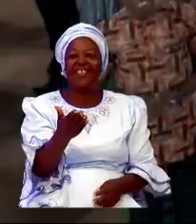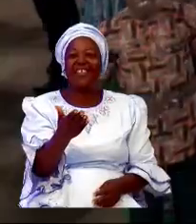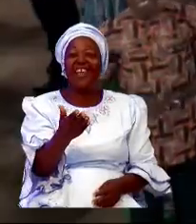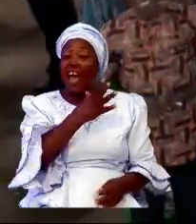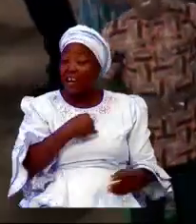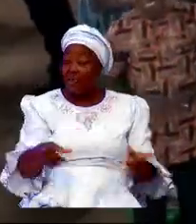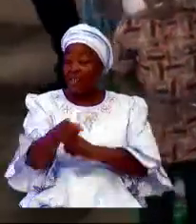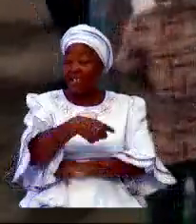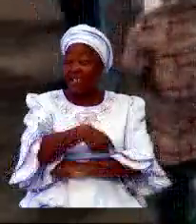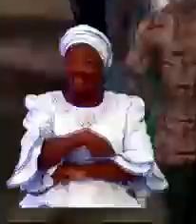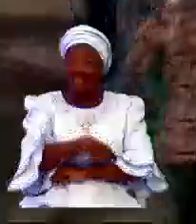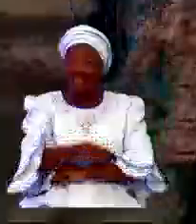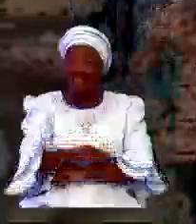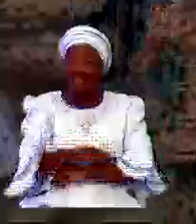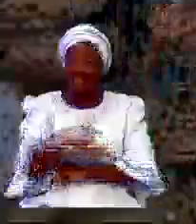Dear God is near.